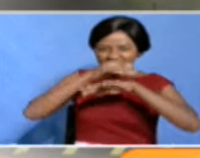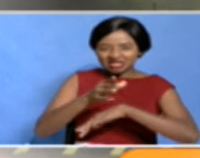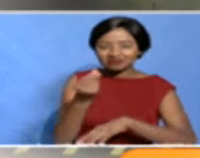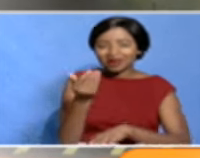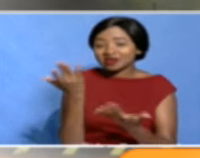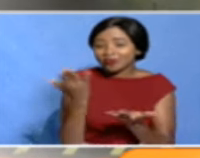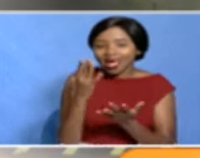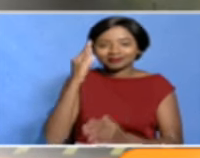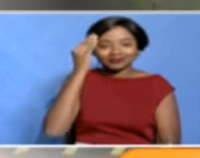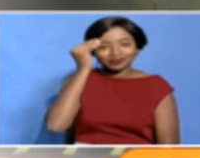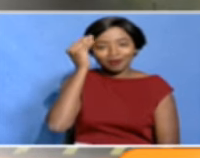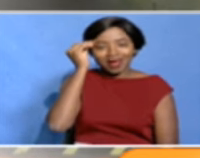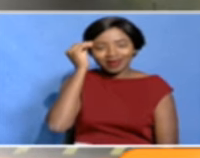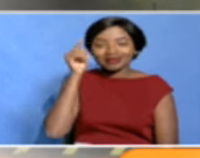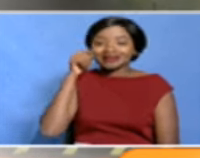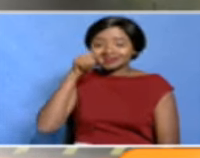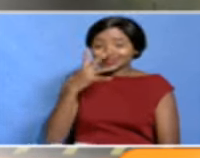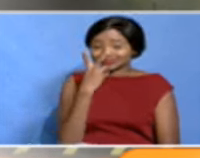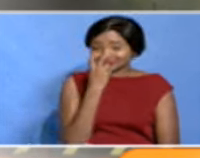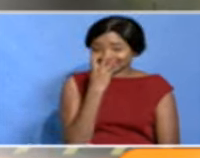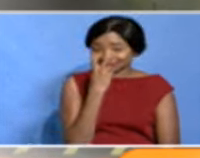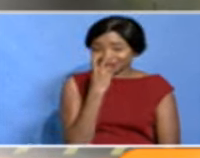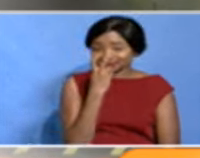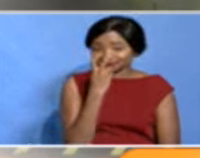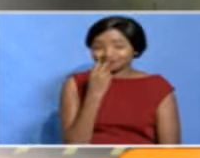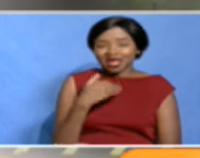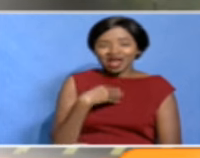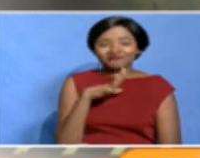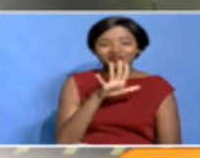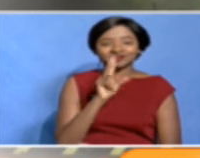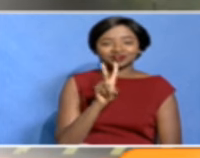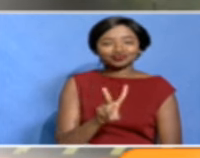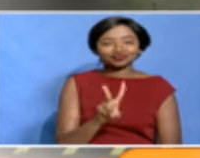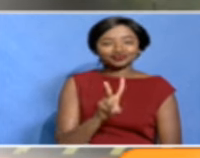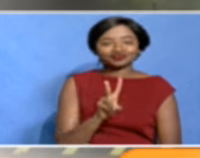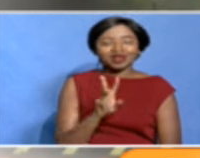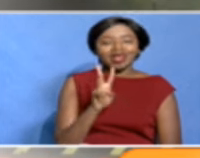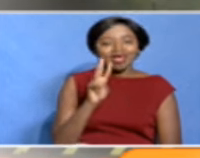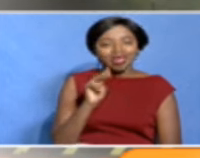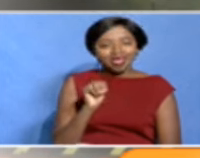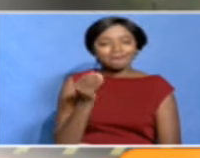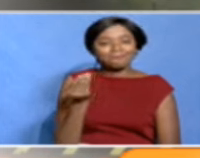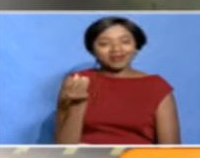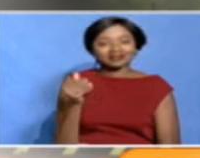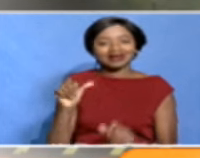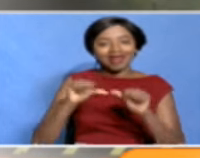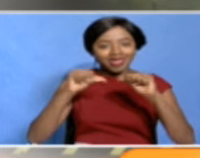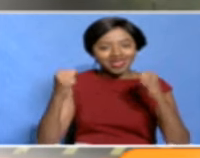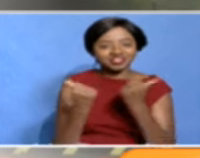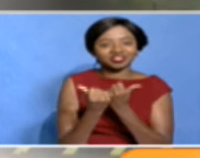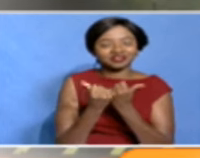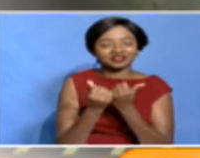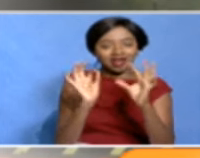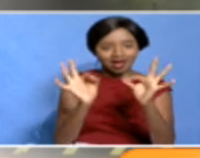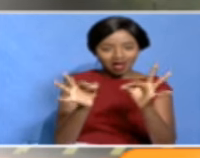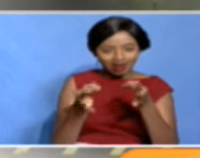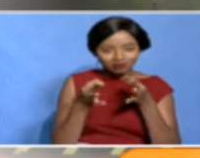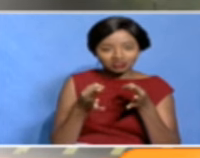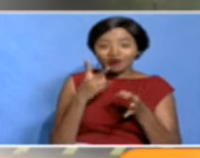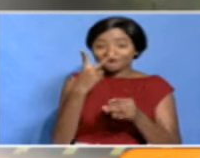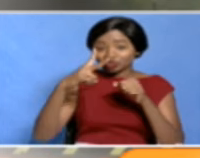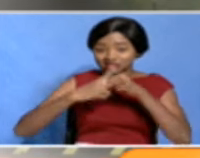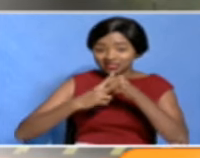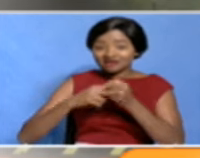Somalia. The suspect, Hassan Noor, had 52 M-Pesa agent accounts, and 47 of them were registered